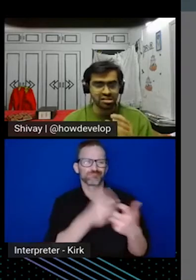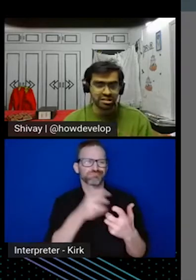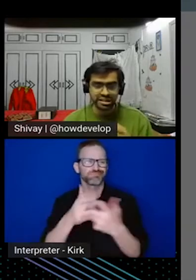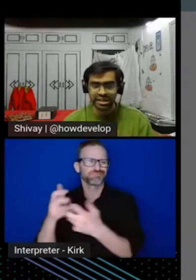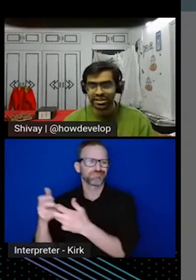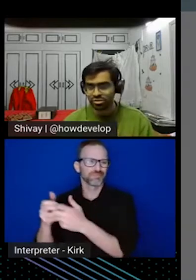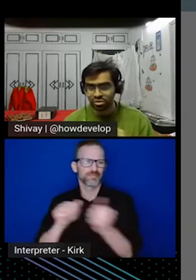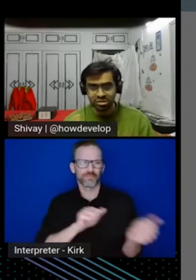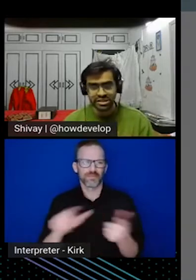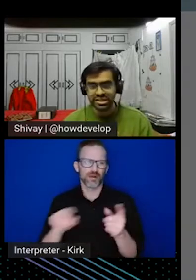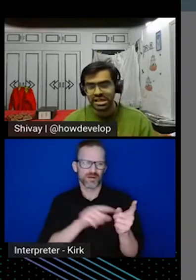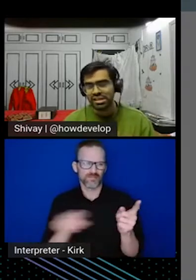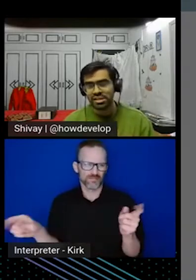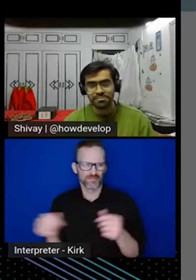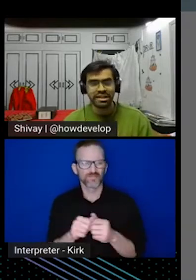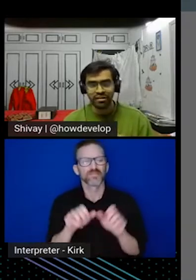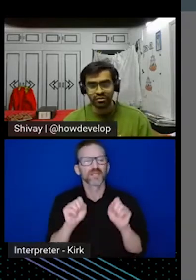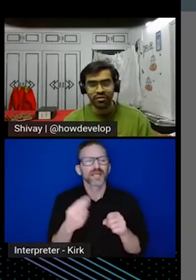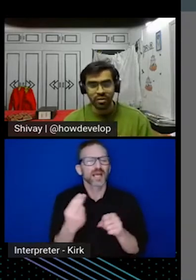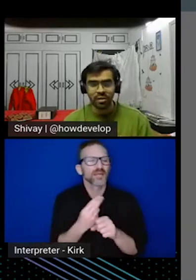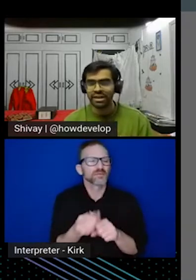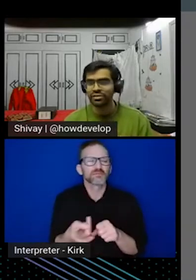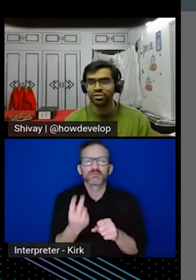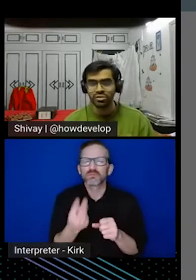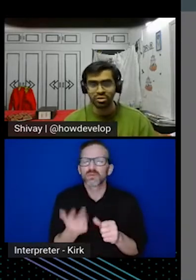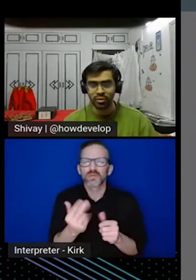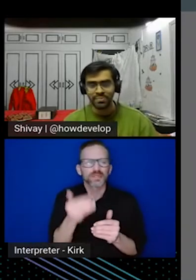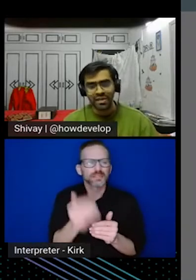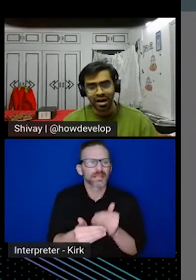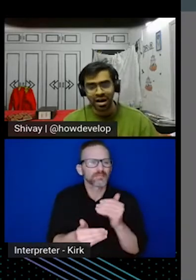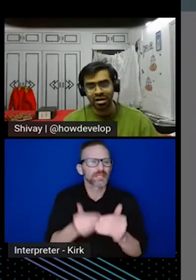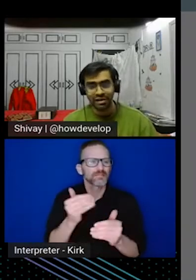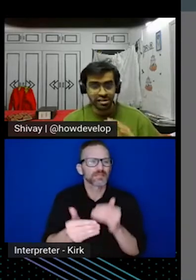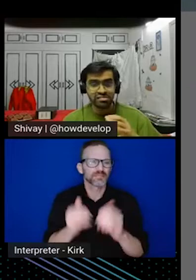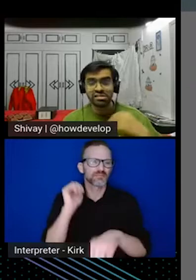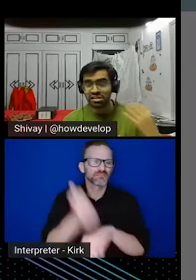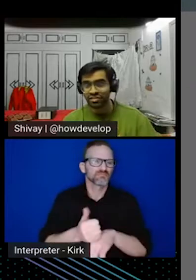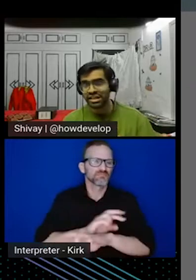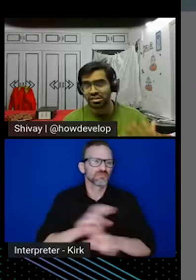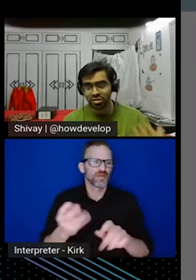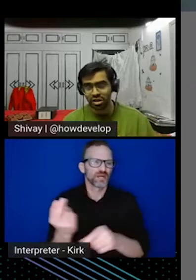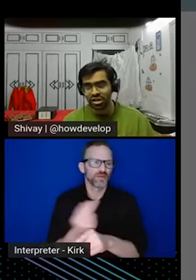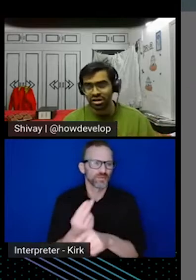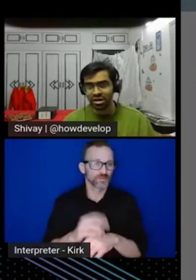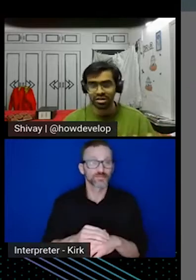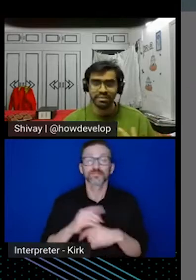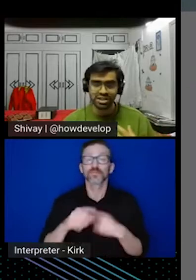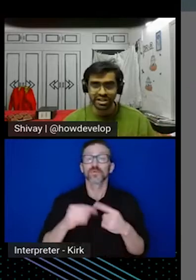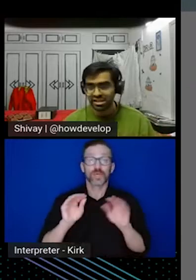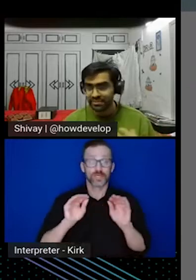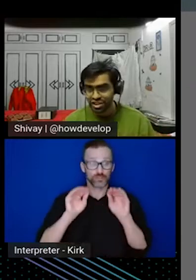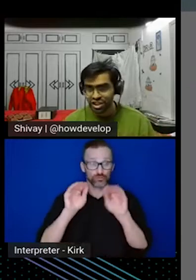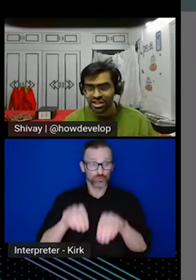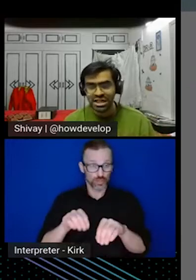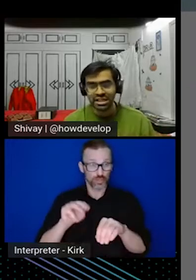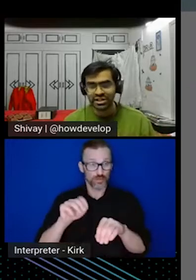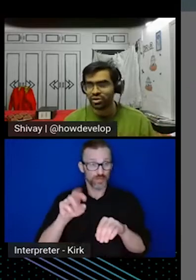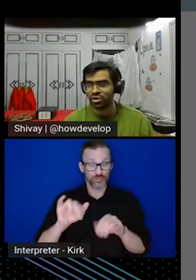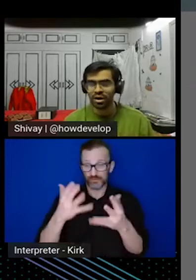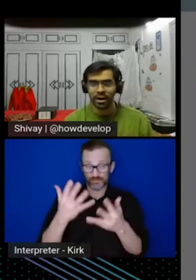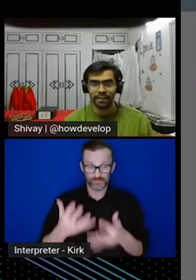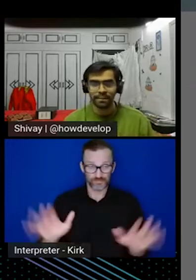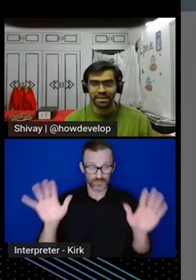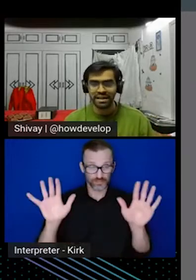just a certain 2 or 3 steps that you have to follow, and you're good to go. Once you have successfully installed Meshery, as I mentioned,